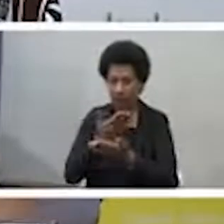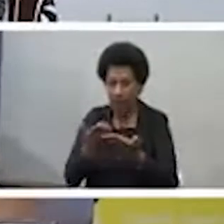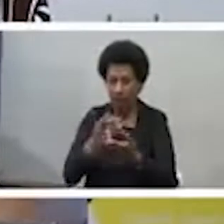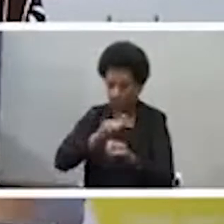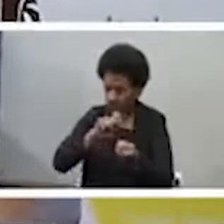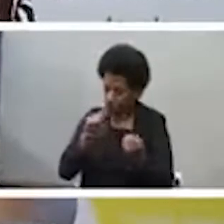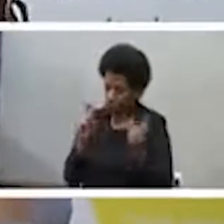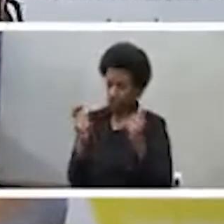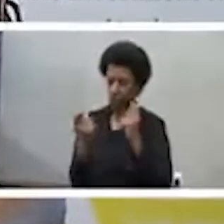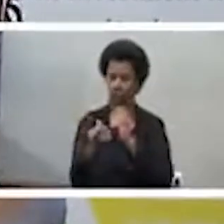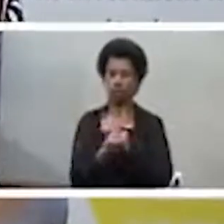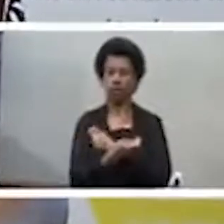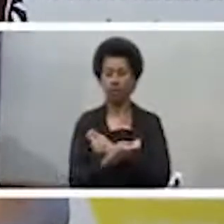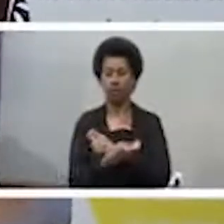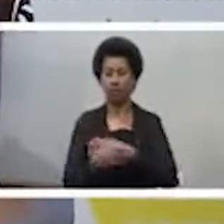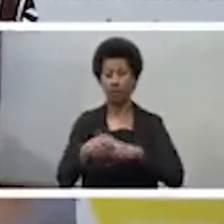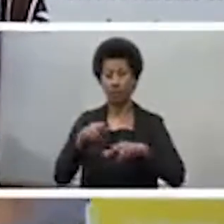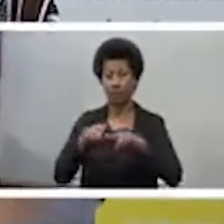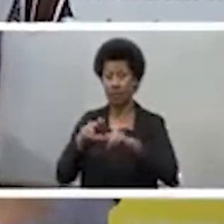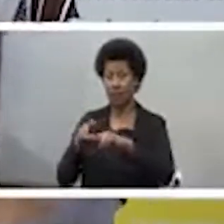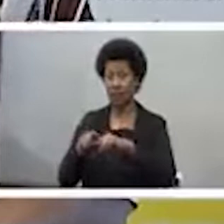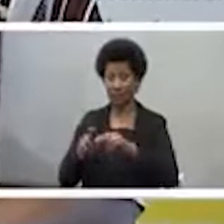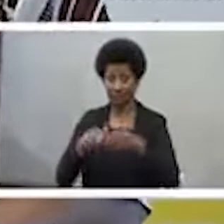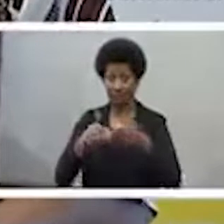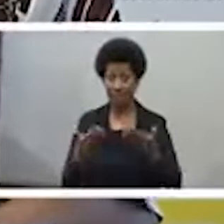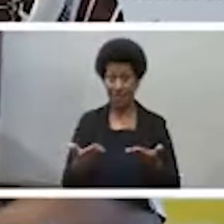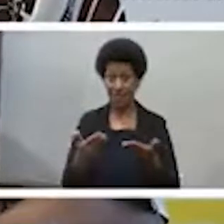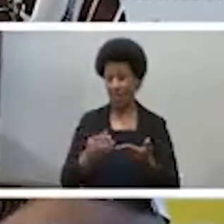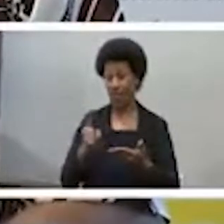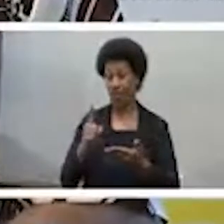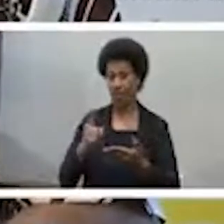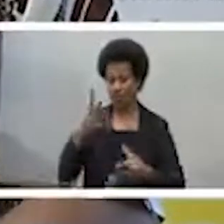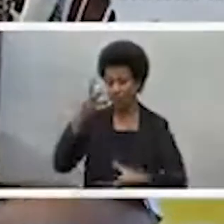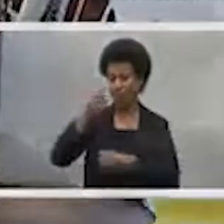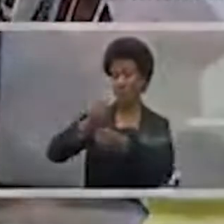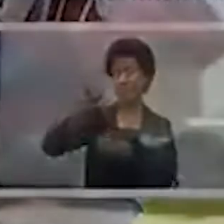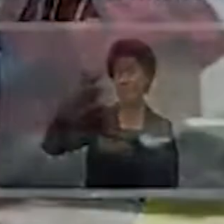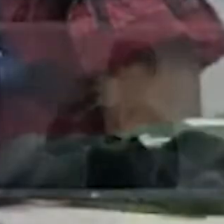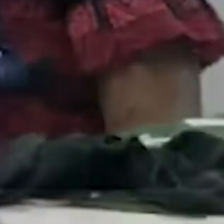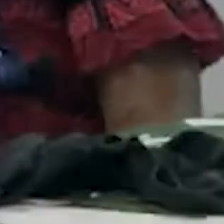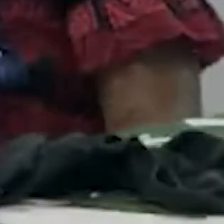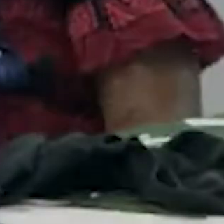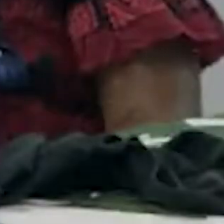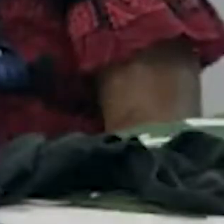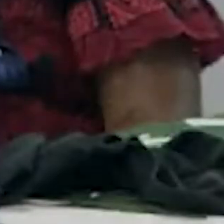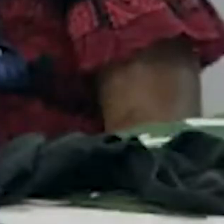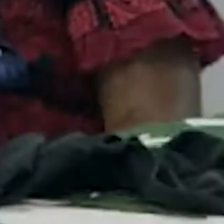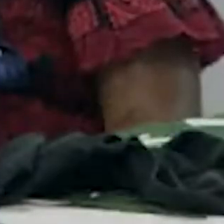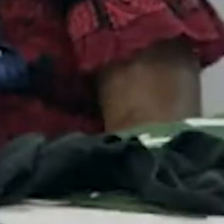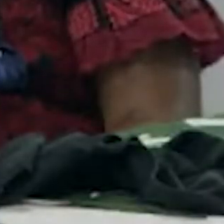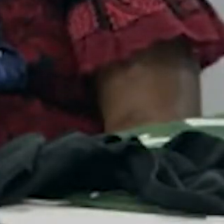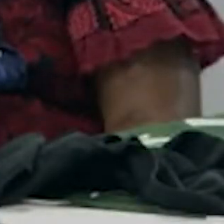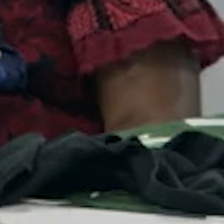change. Fiji is currently one of 8 council members working towards developing our national early childhood